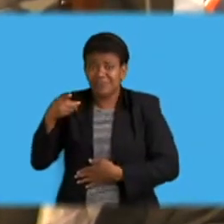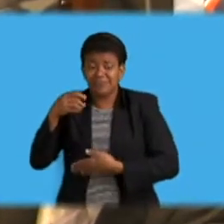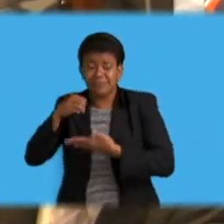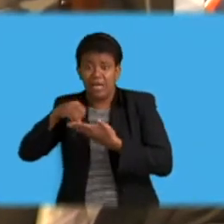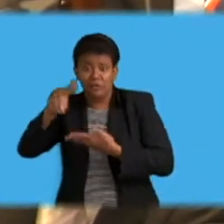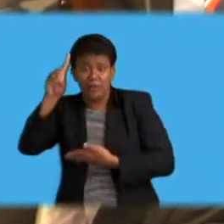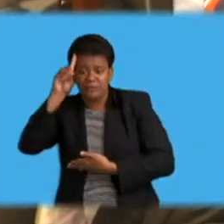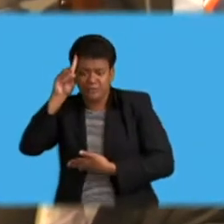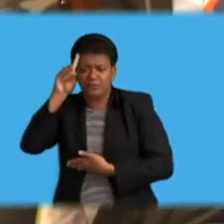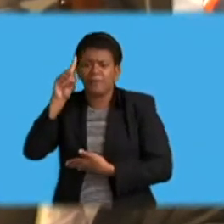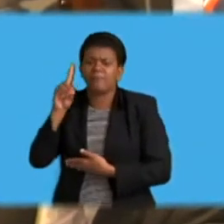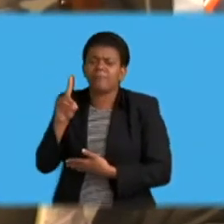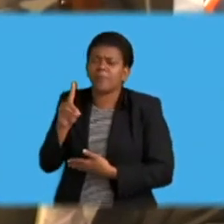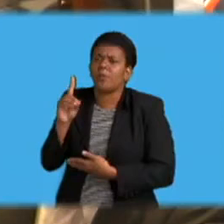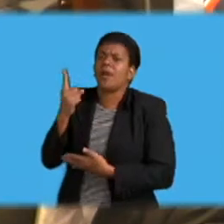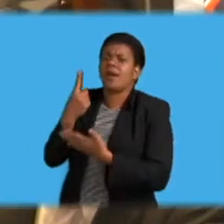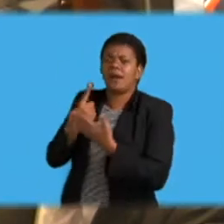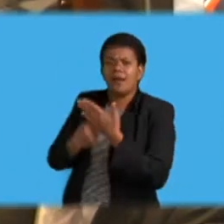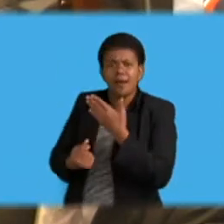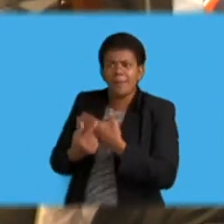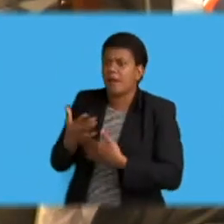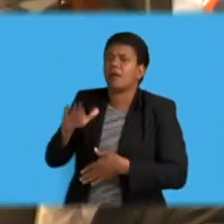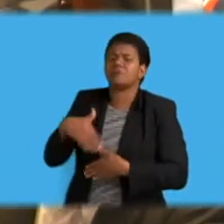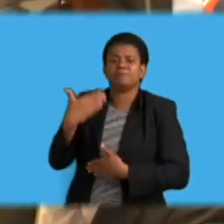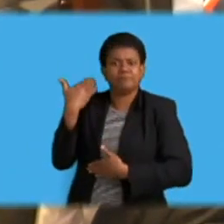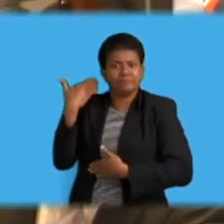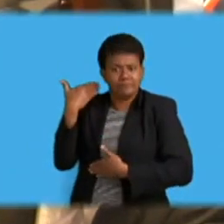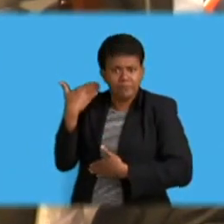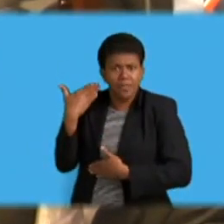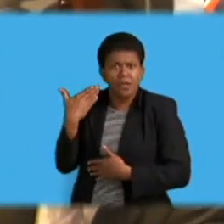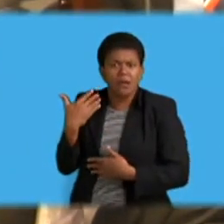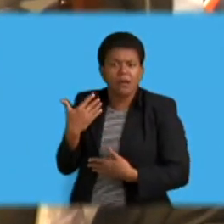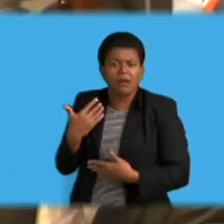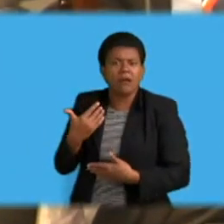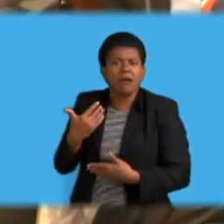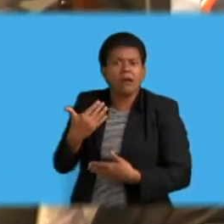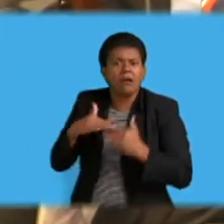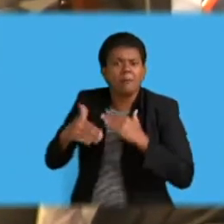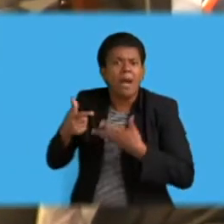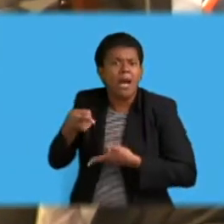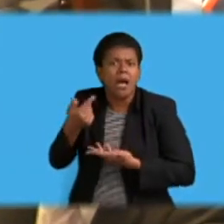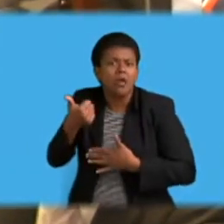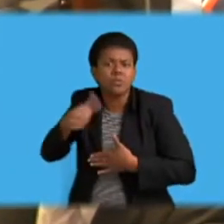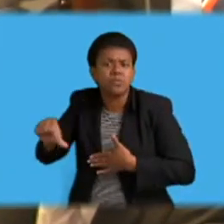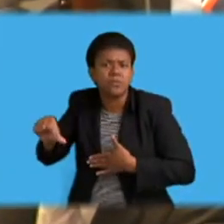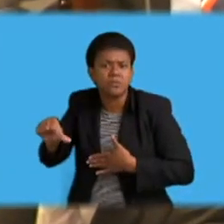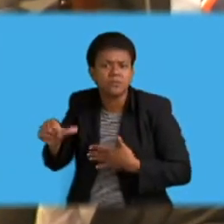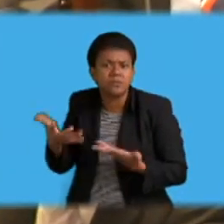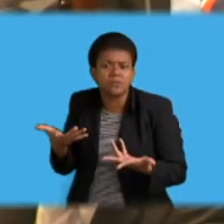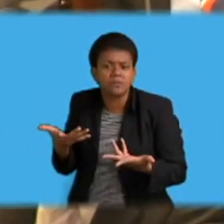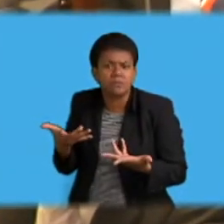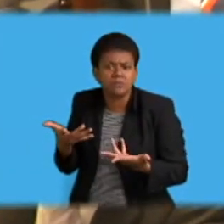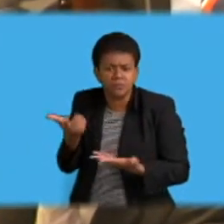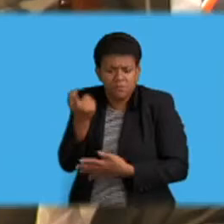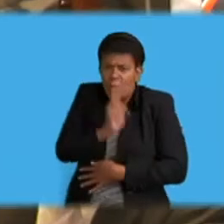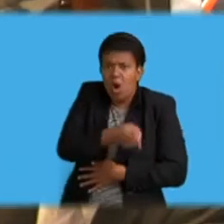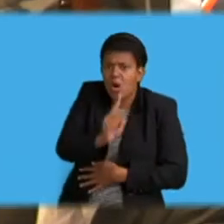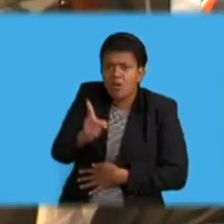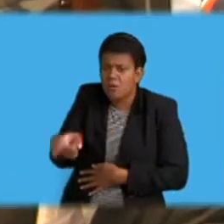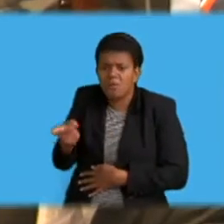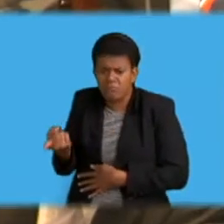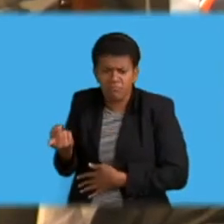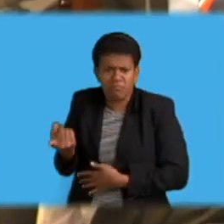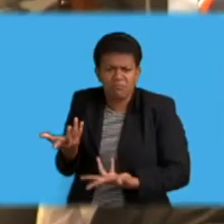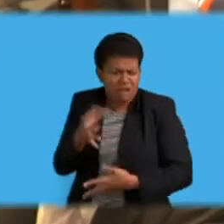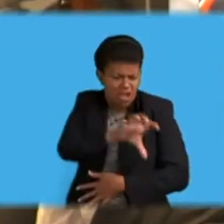tone used by ministry officials, which was basically threatening the school management and intimidating heads of schools